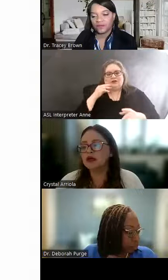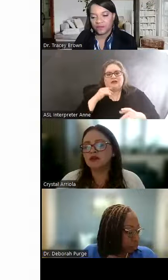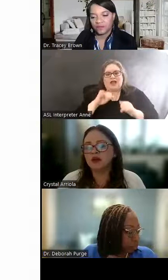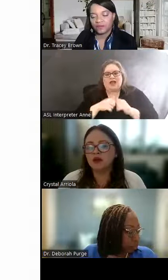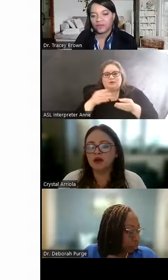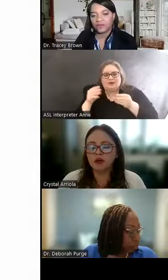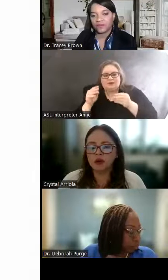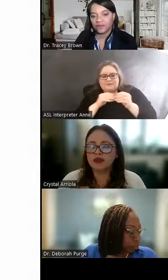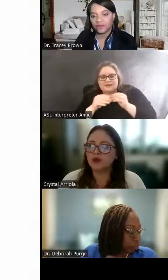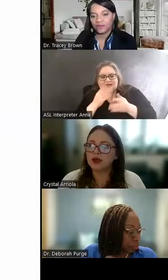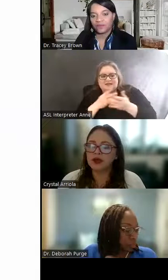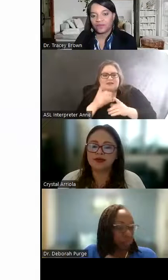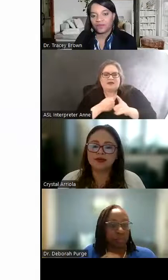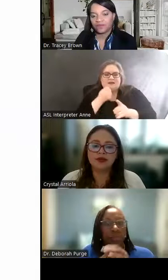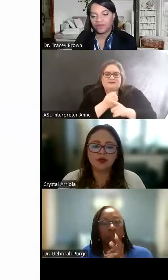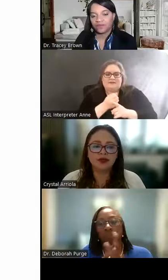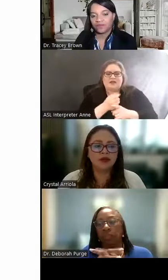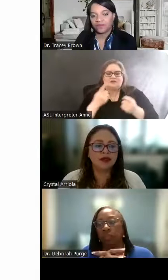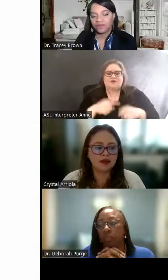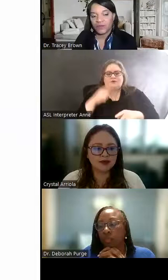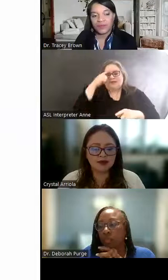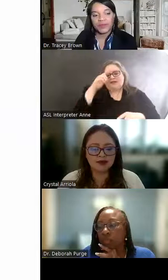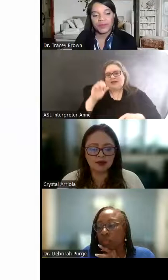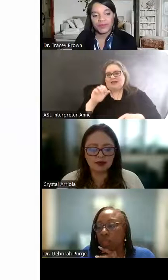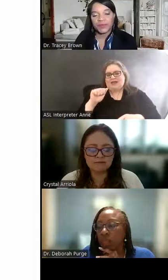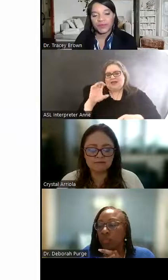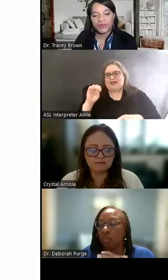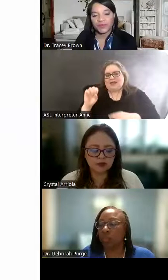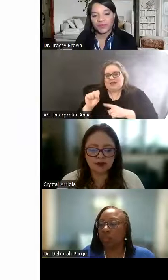impact? So when we think about ACEs, typically an ACEs